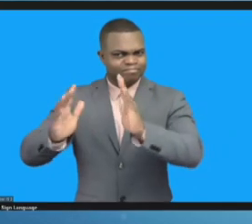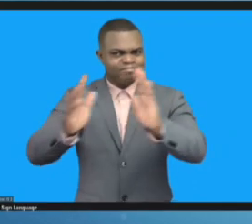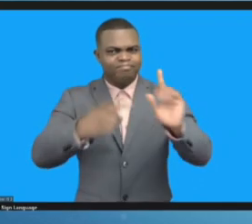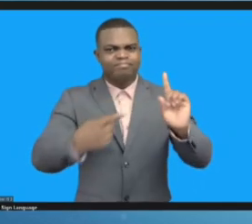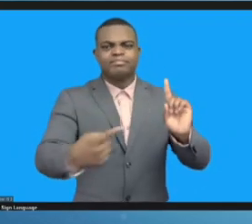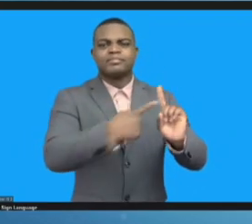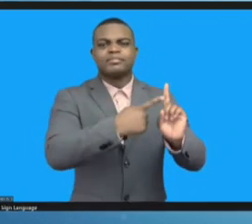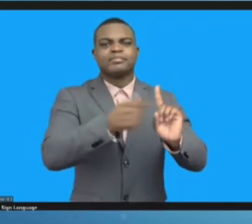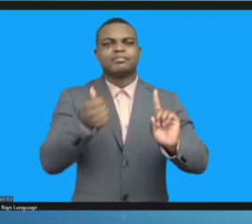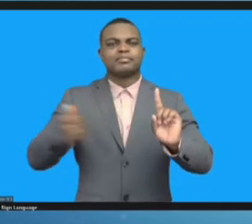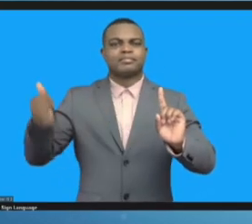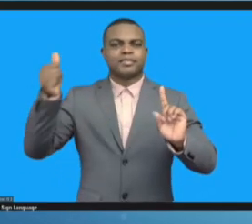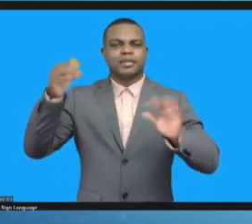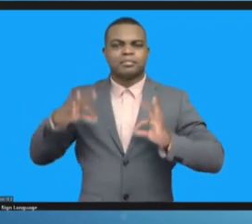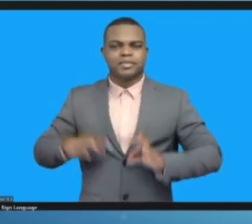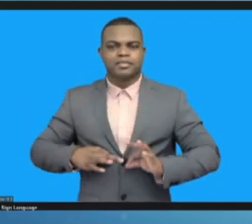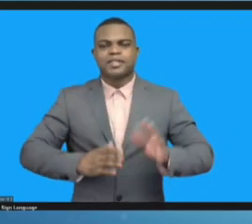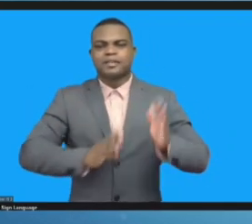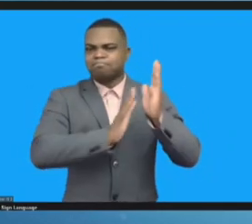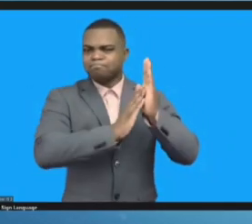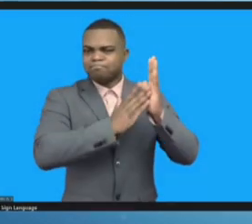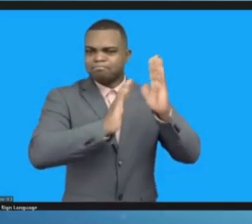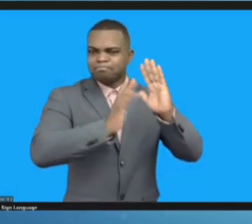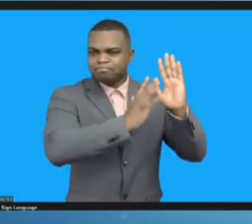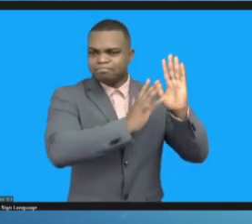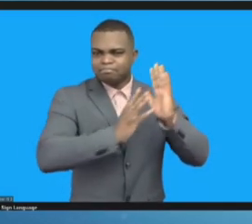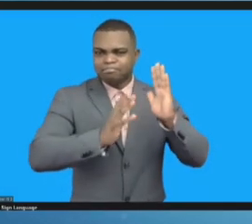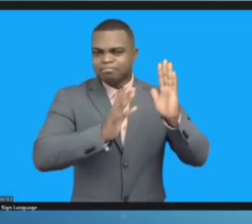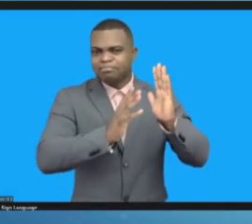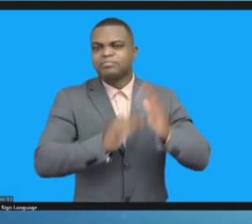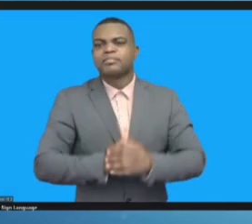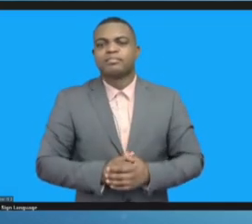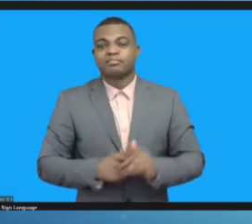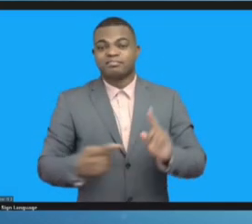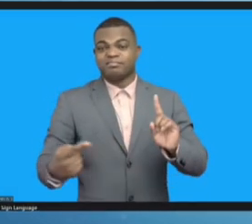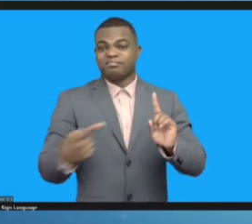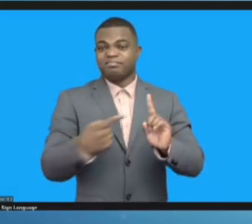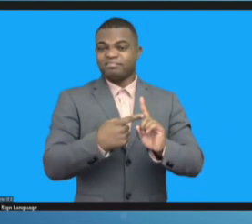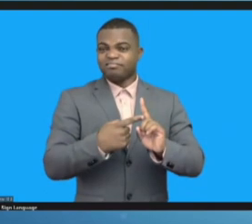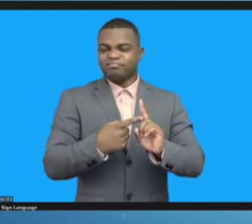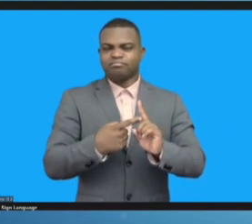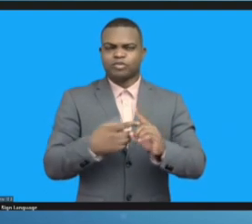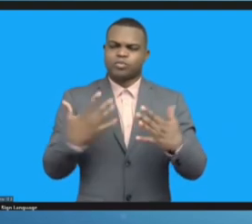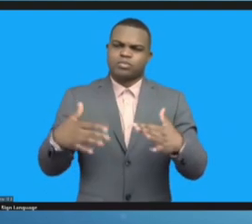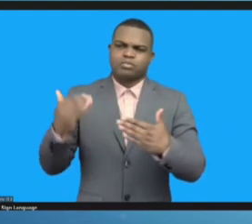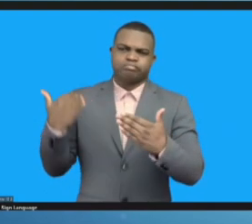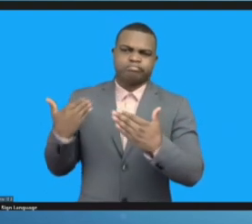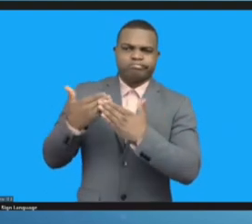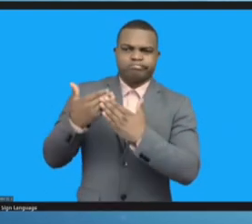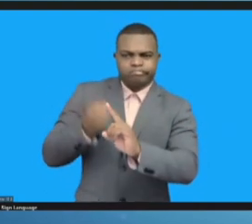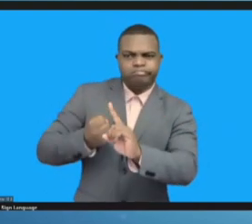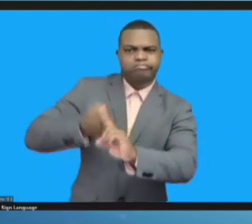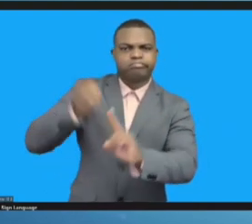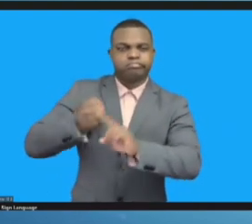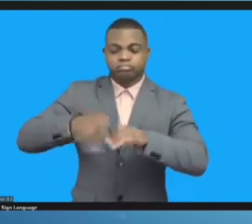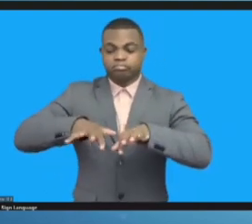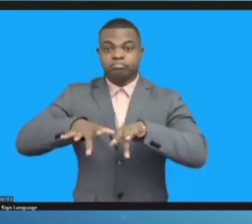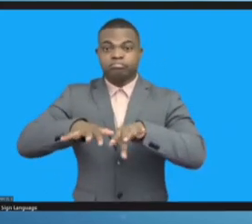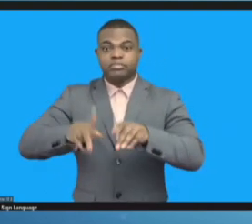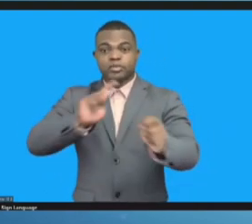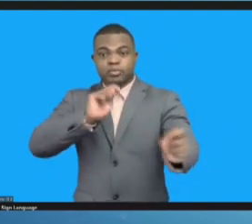And Ethiopia is hugely proud to be the host of the 17th edition of the IGF and the